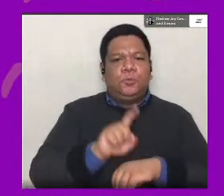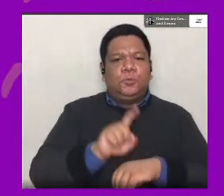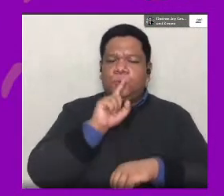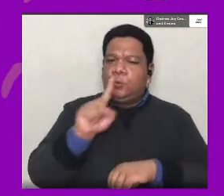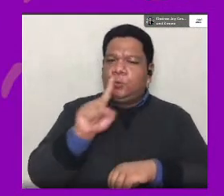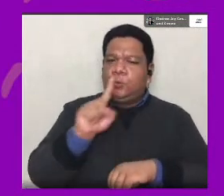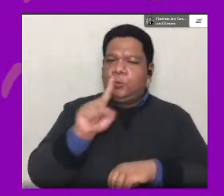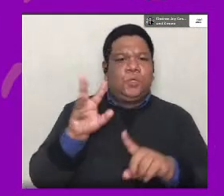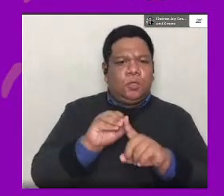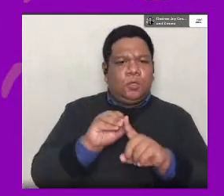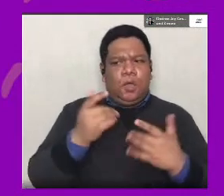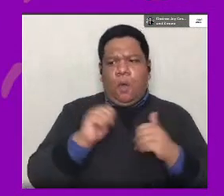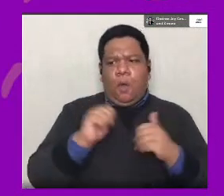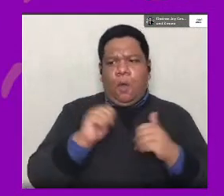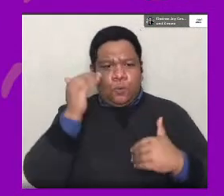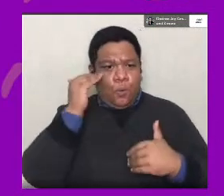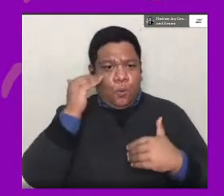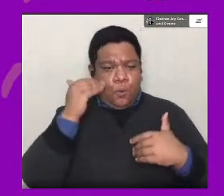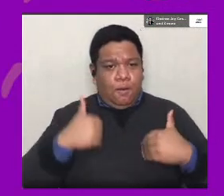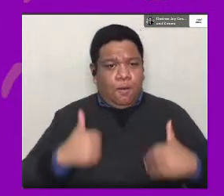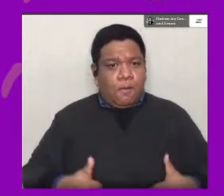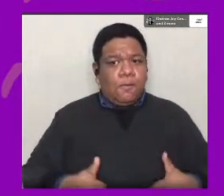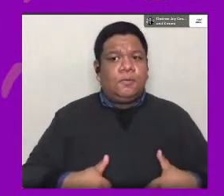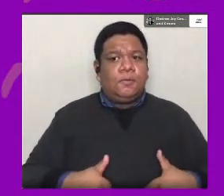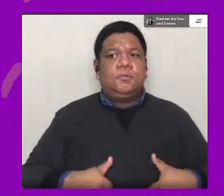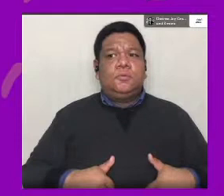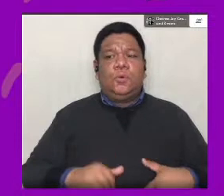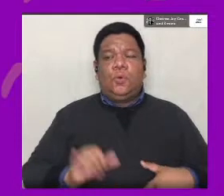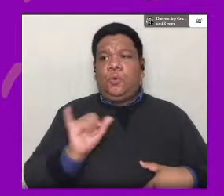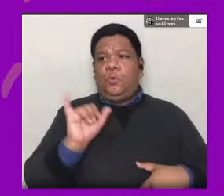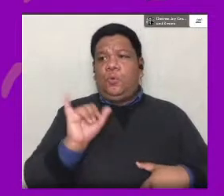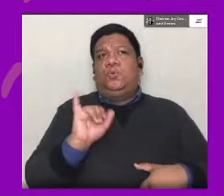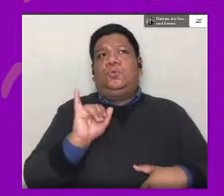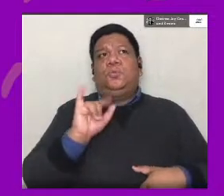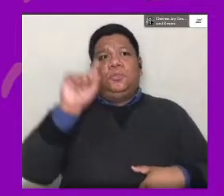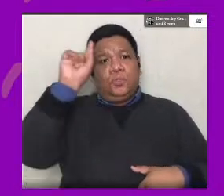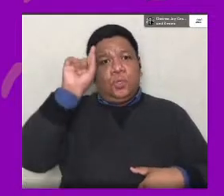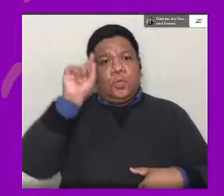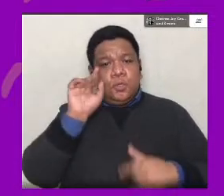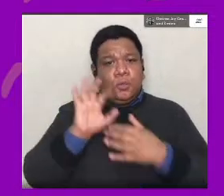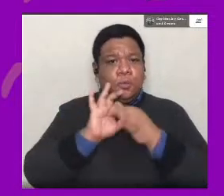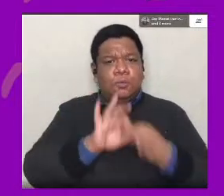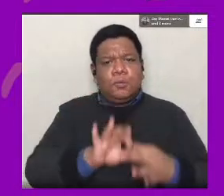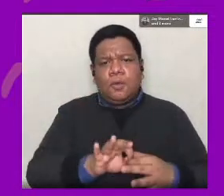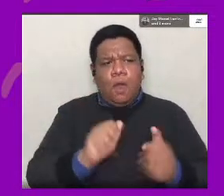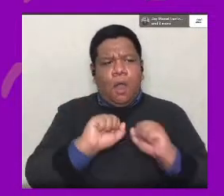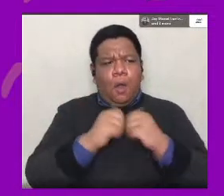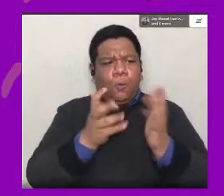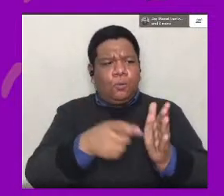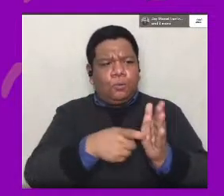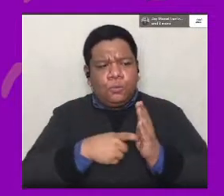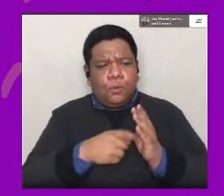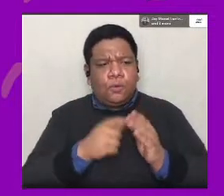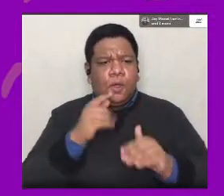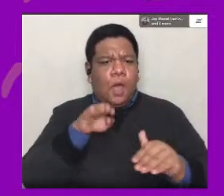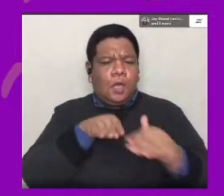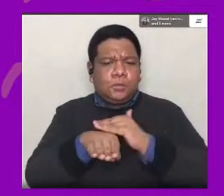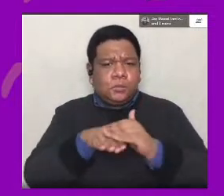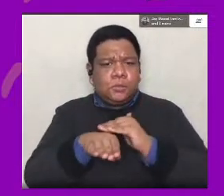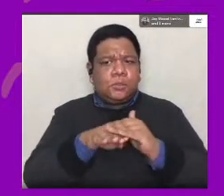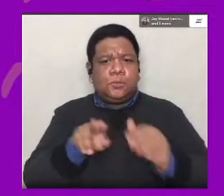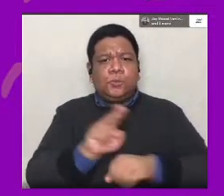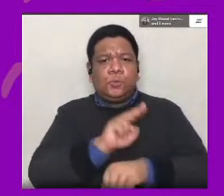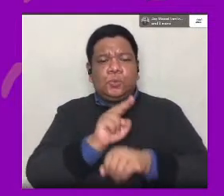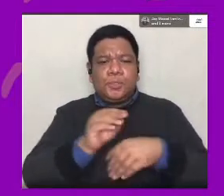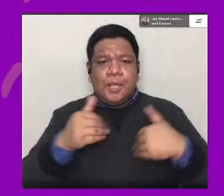health and well-being. Gender also contributes to the demand for access to and use of health